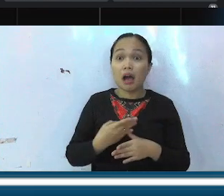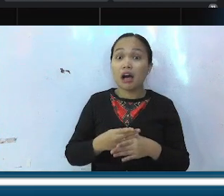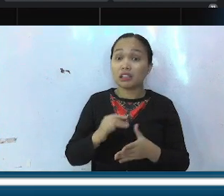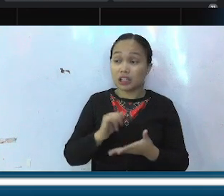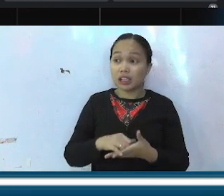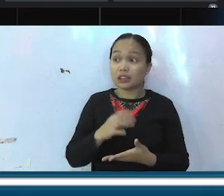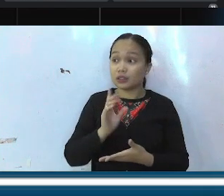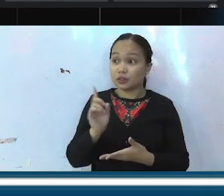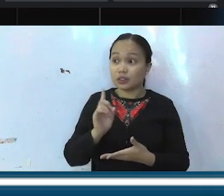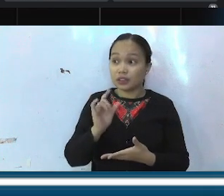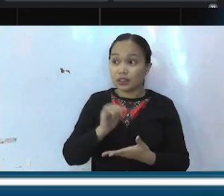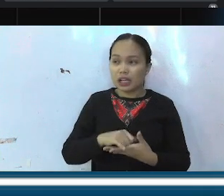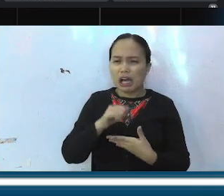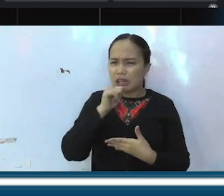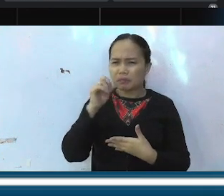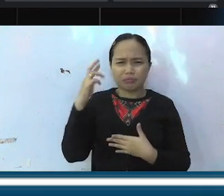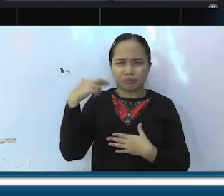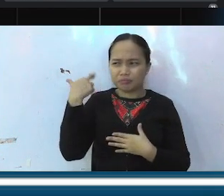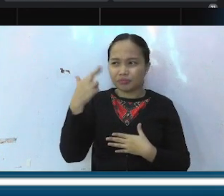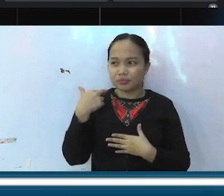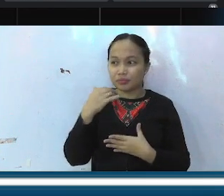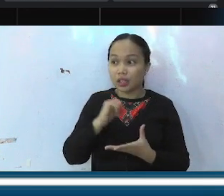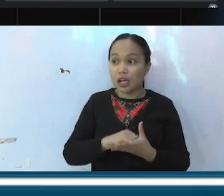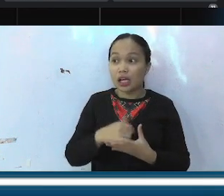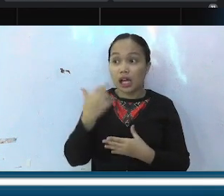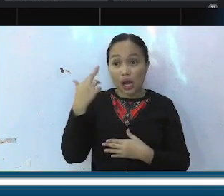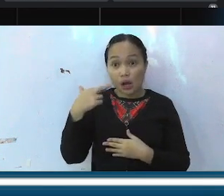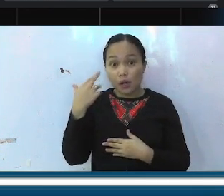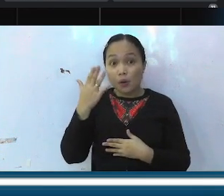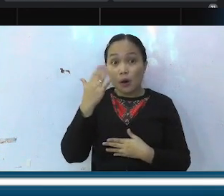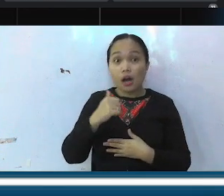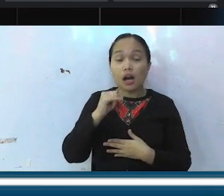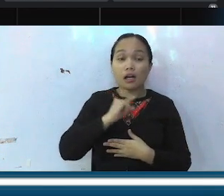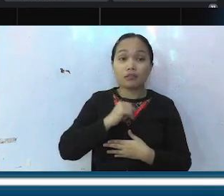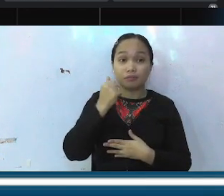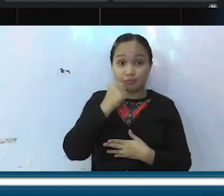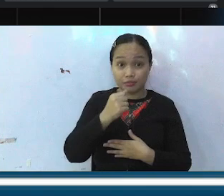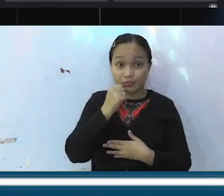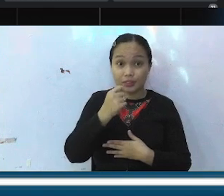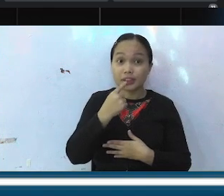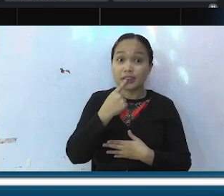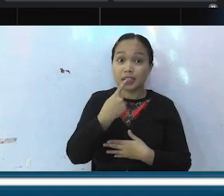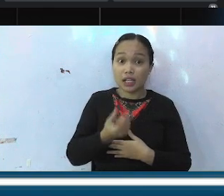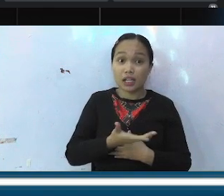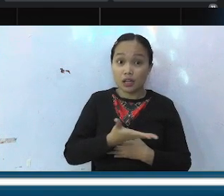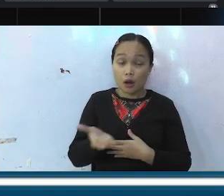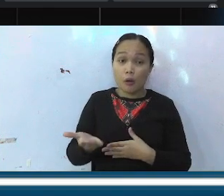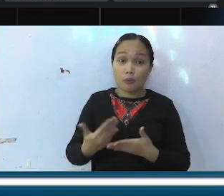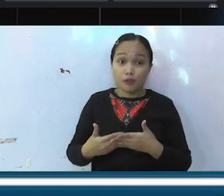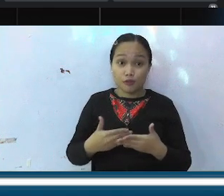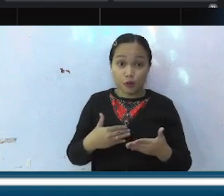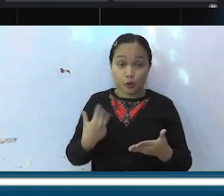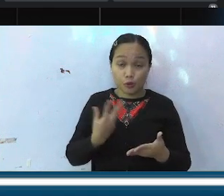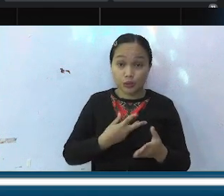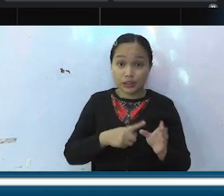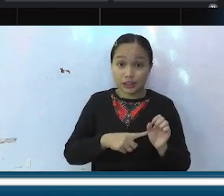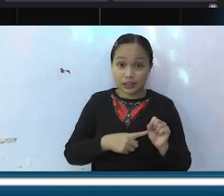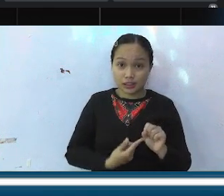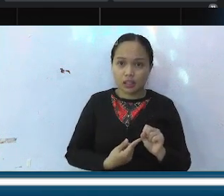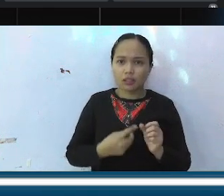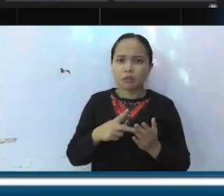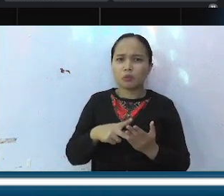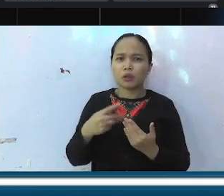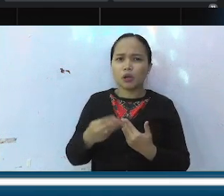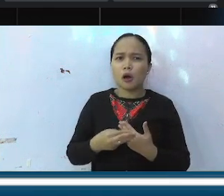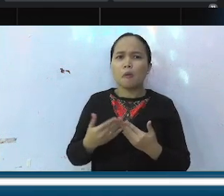reason. Listen. That's the reason why I'm always telling you before we start the program, before we